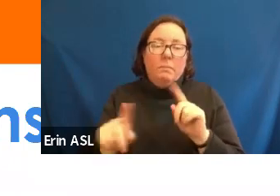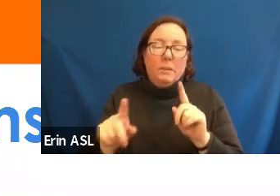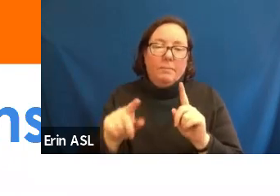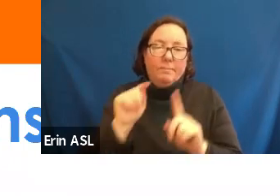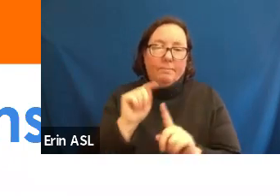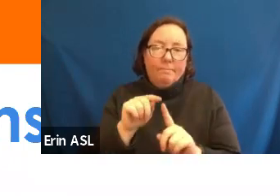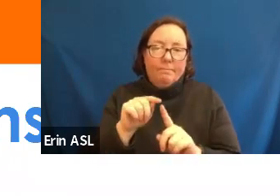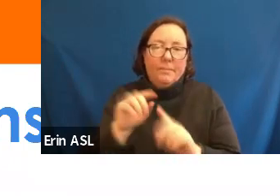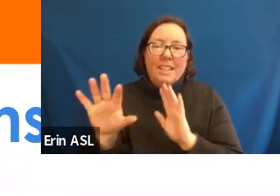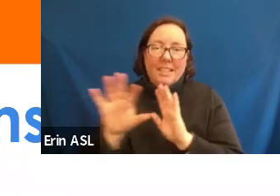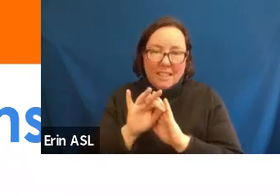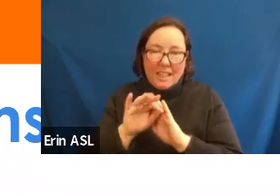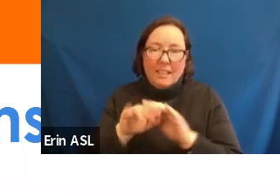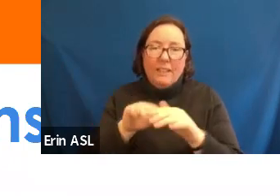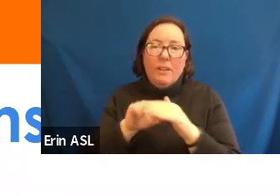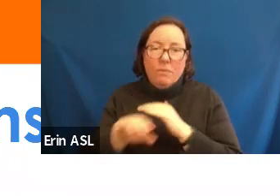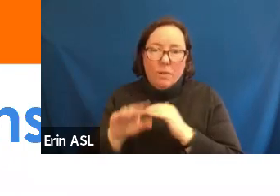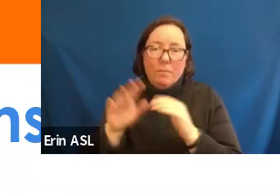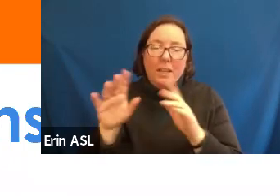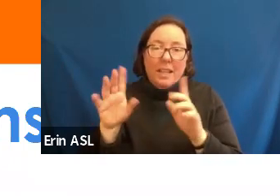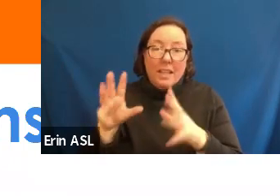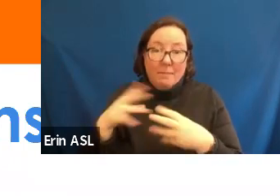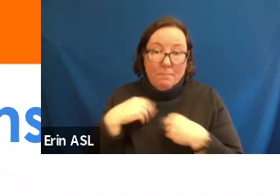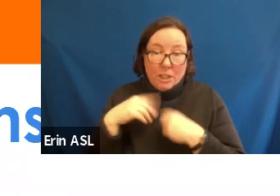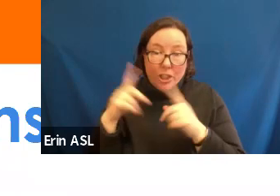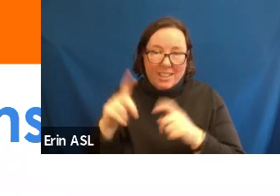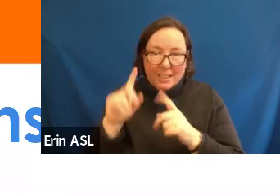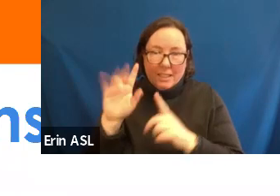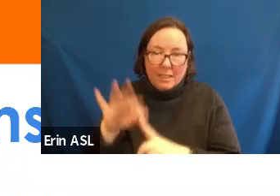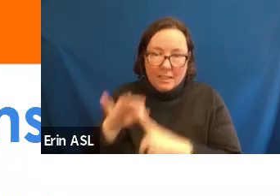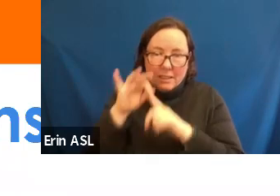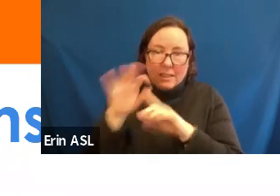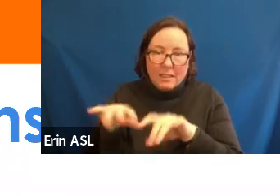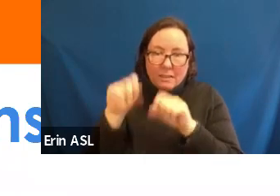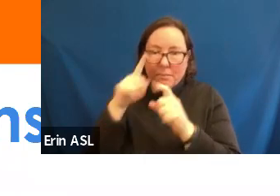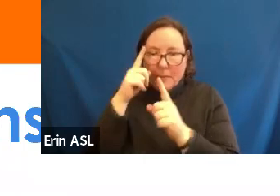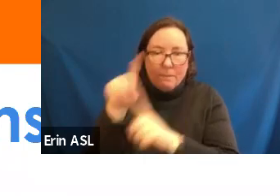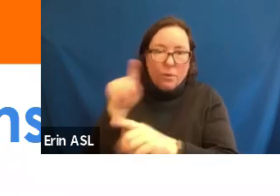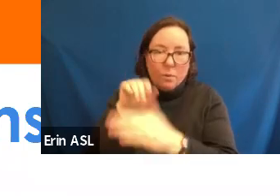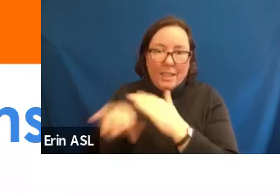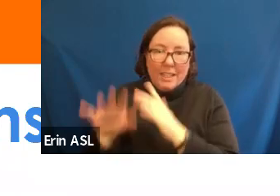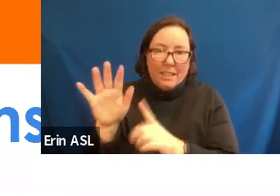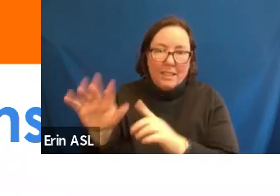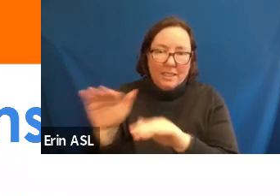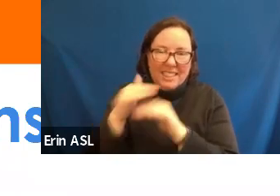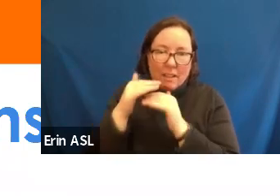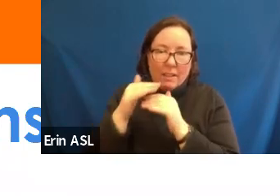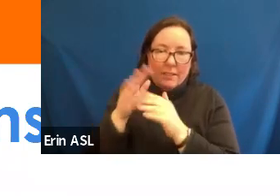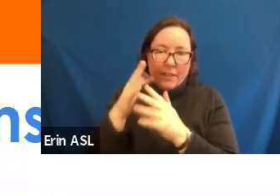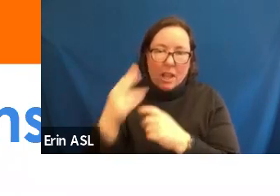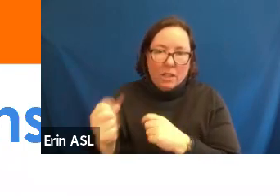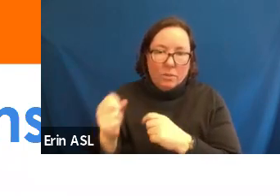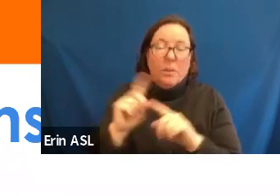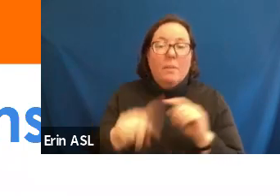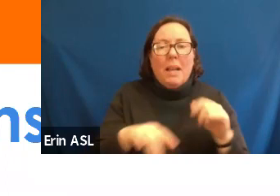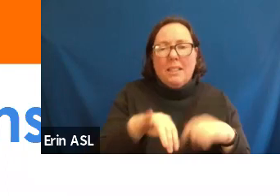is a selective enrollment admissions exam would be taken specifically for the purposes of admission, whereas a standardized